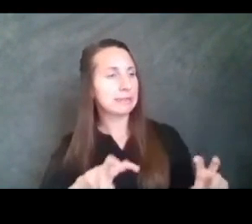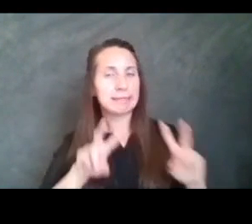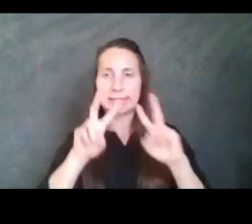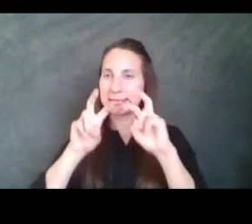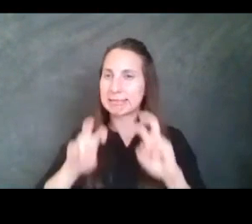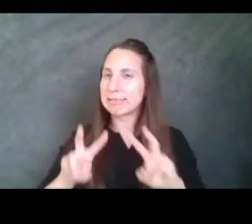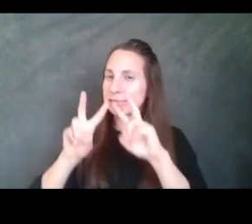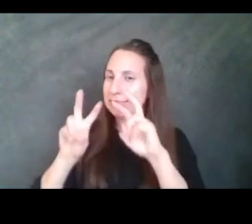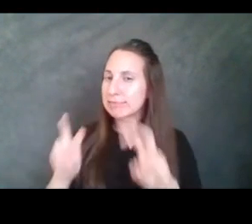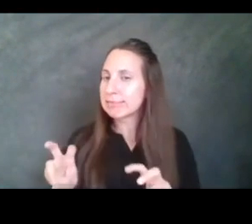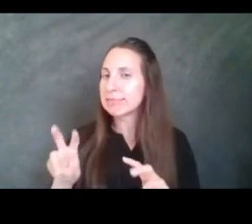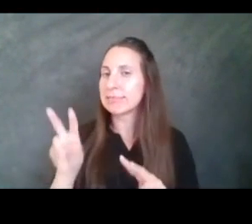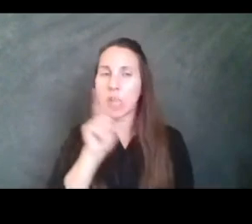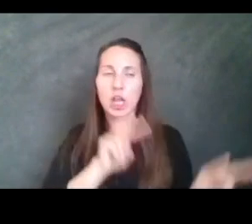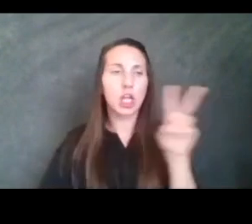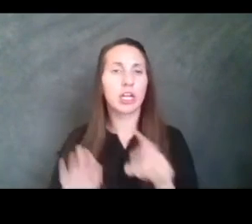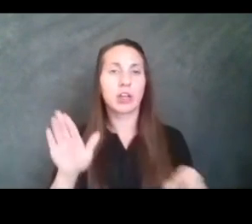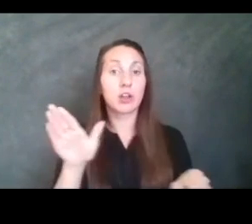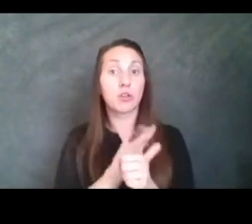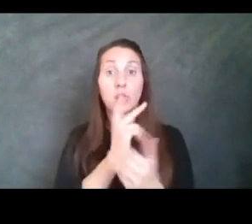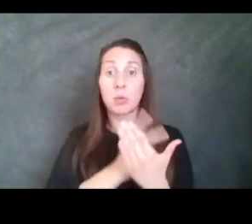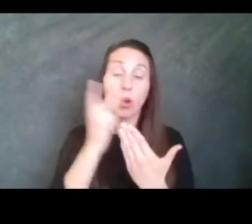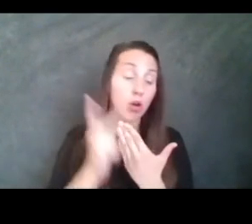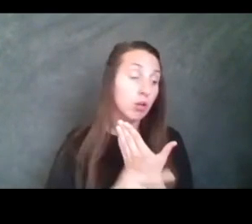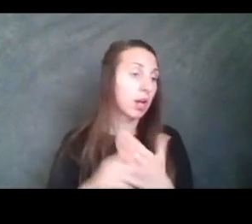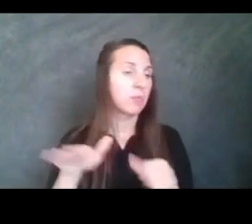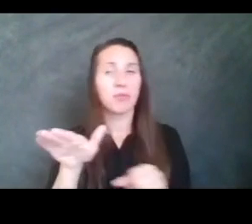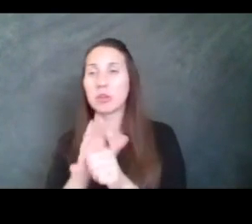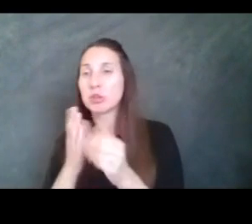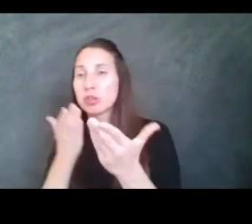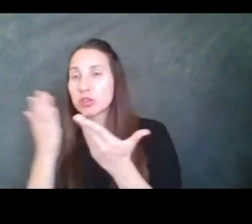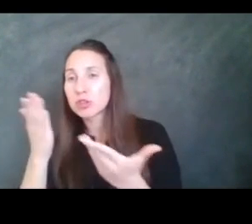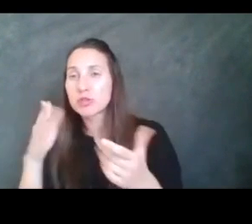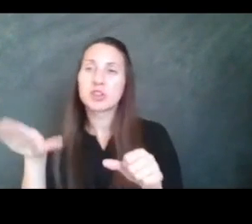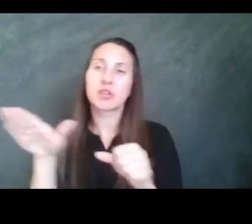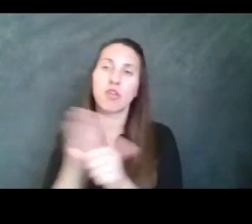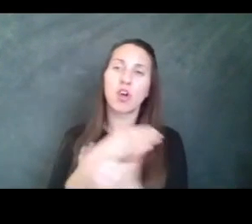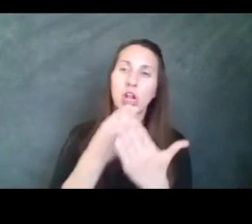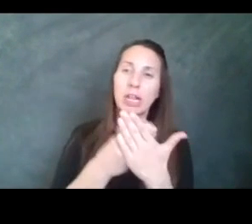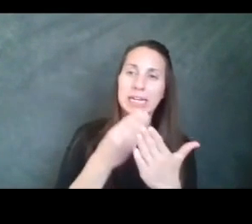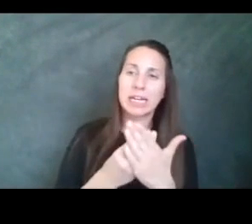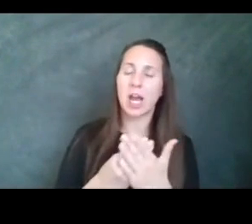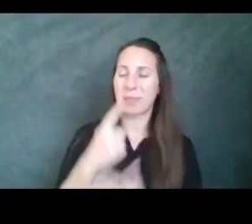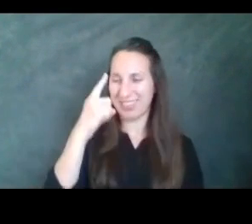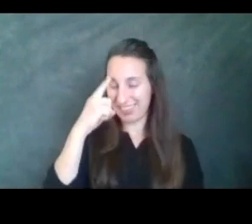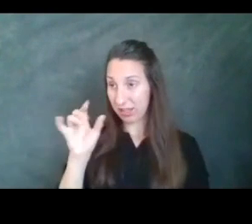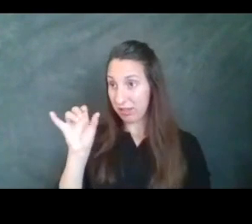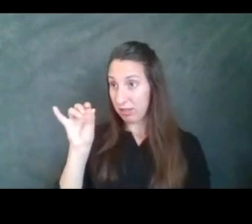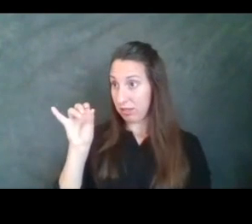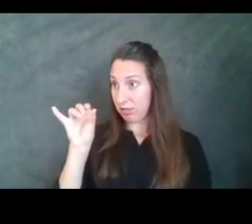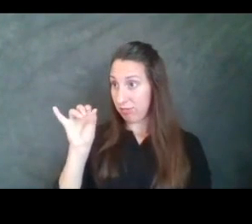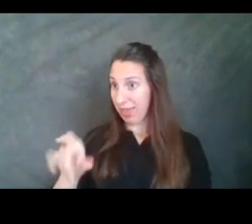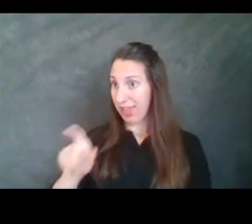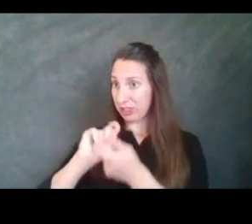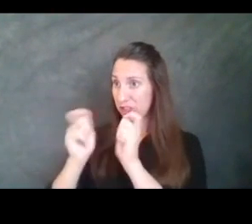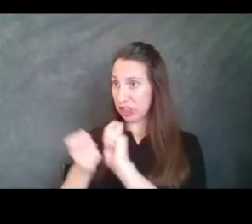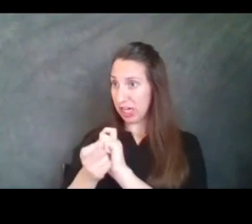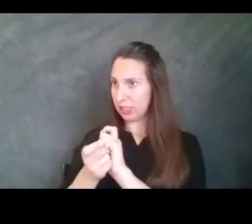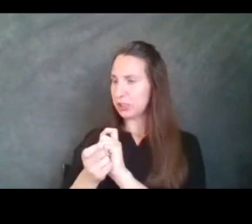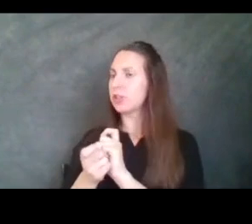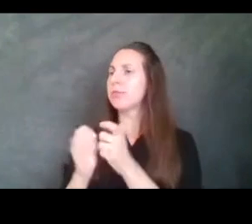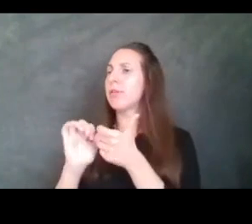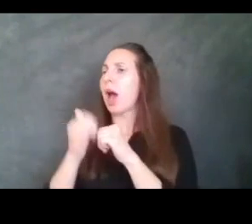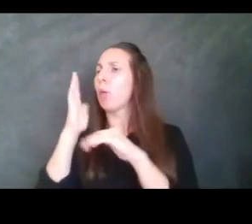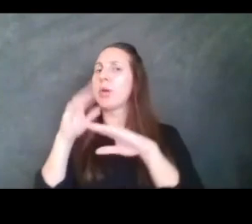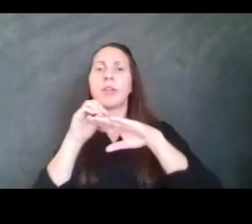all your entire programs and services and income and say, what change is this going to make in what we're doing? That's what the